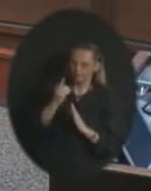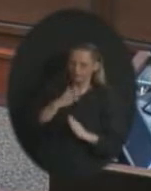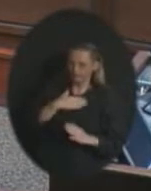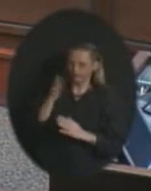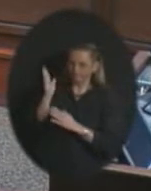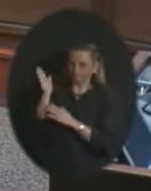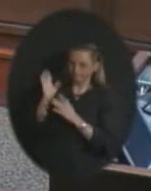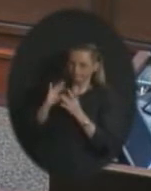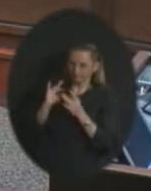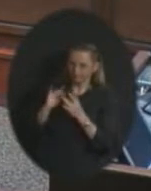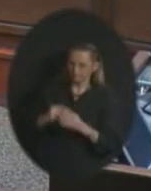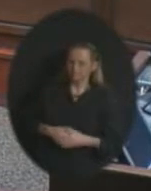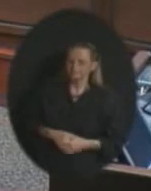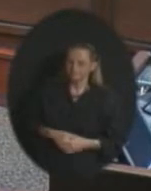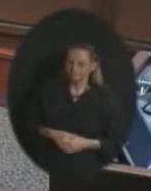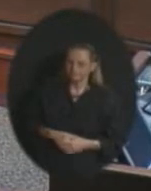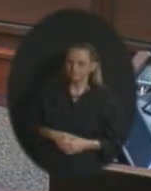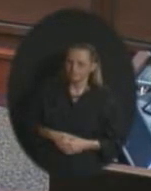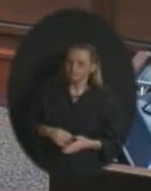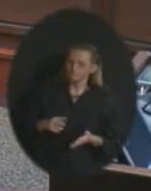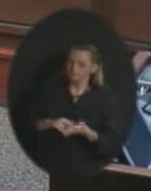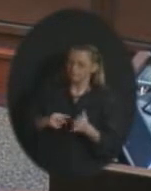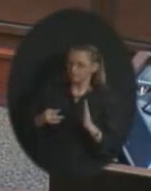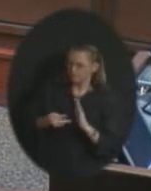So that puts us...